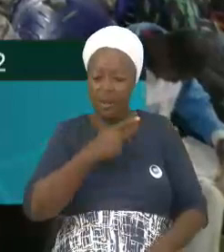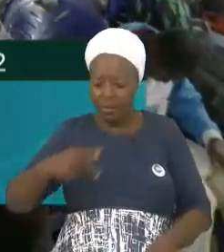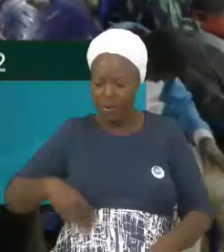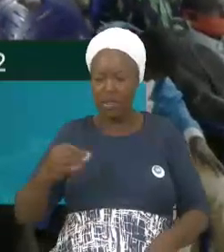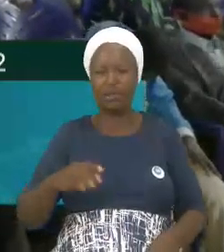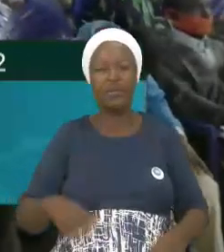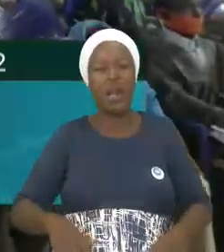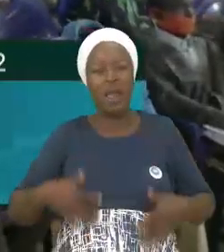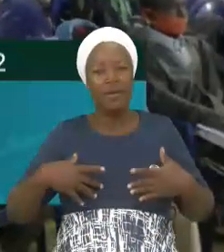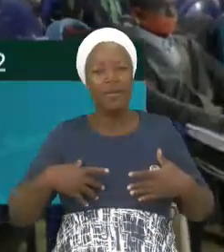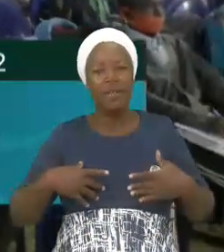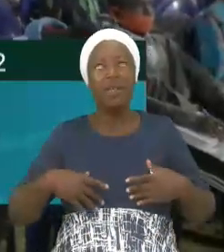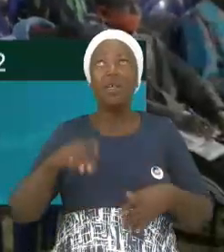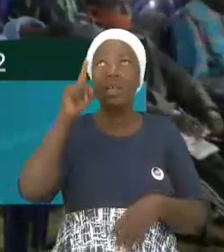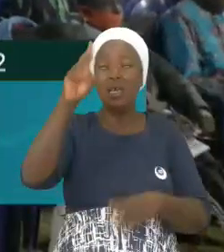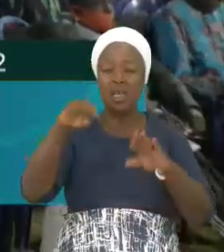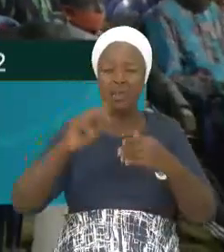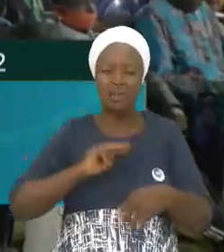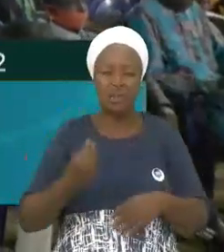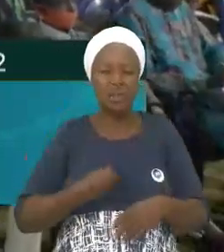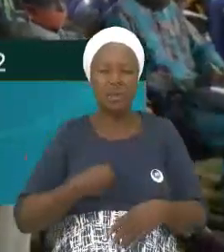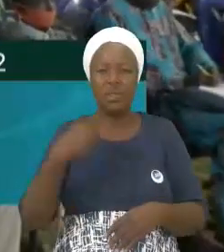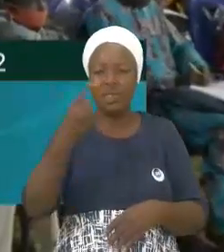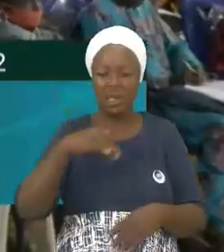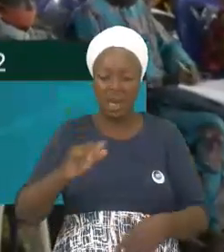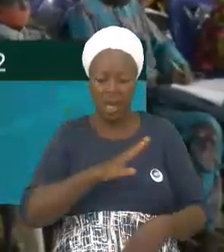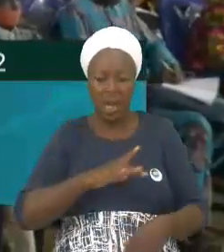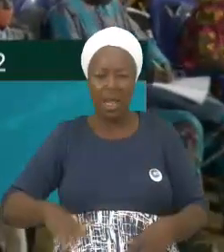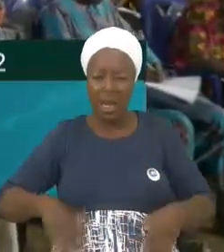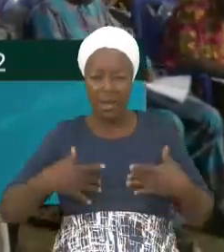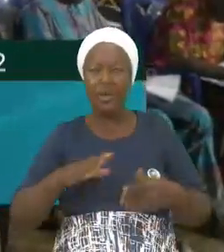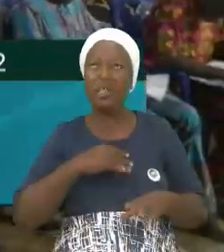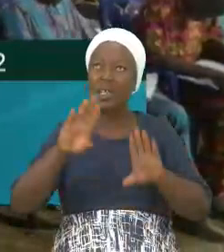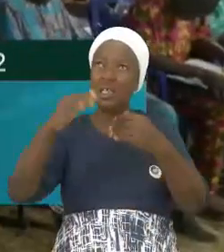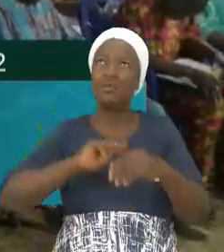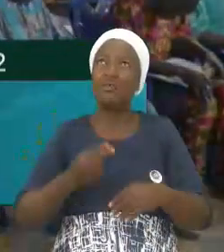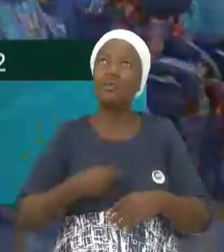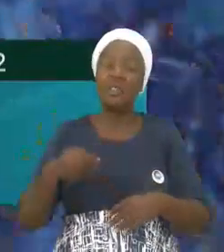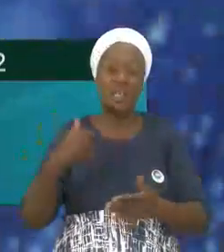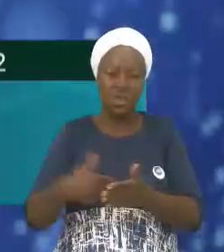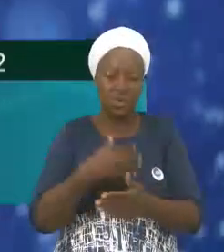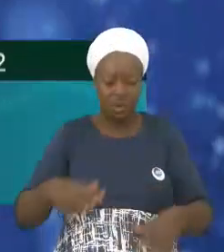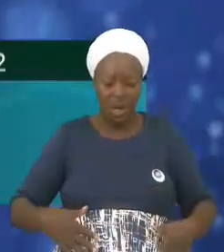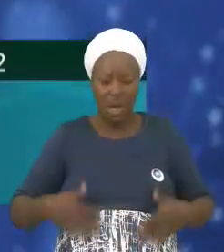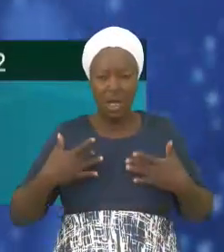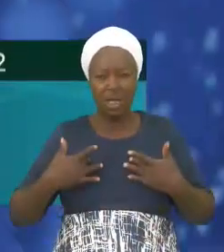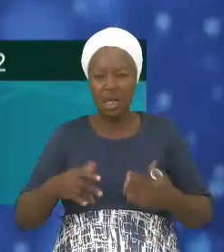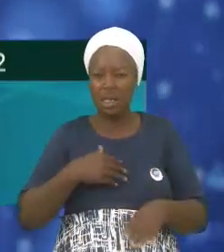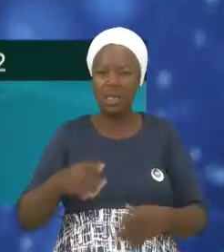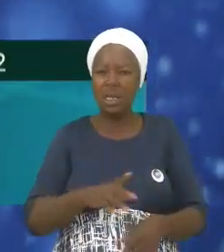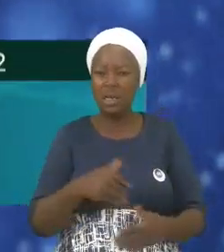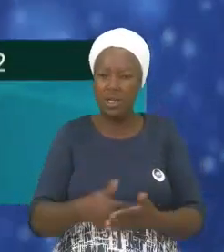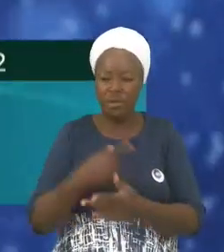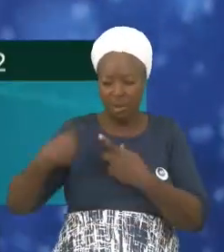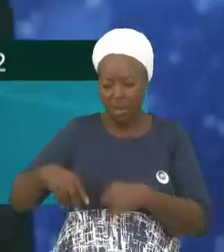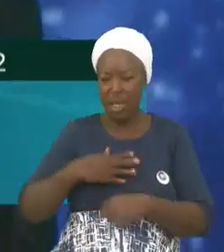us eternal life. He gives us a new heart. He gives us transformation in our heart, in our soul, in